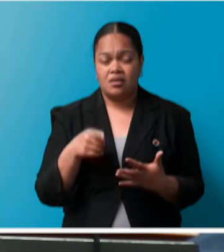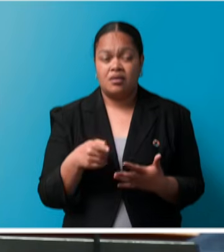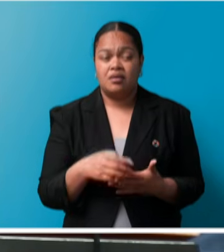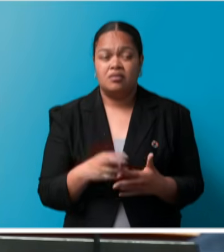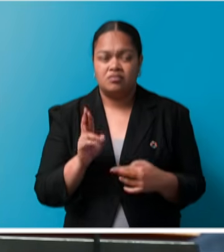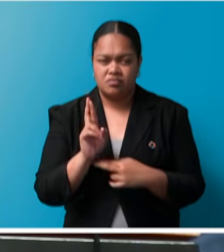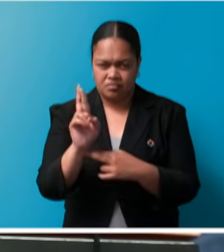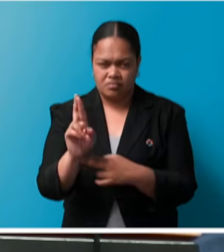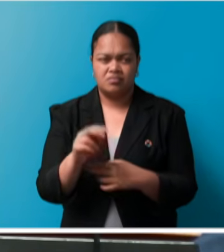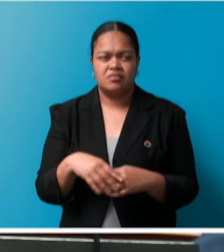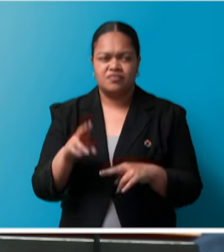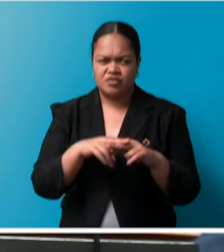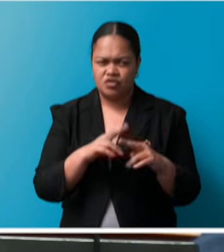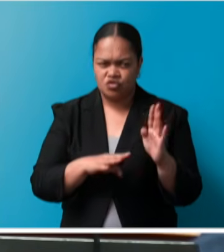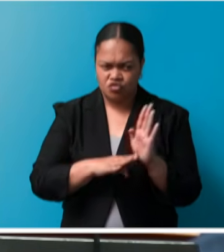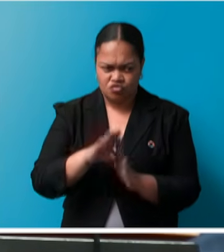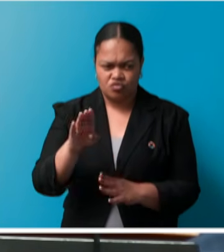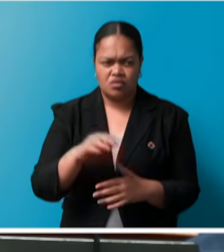PG Rice, Cochrane Millers,